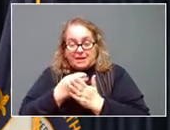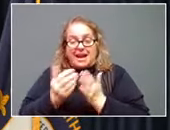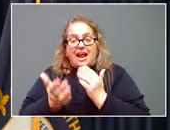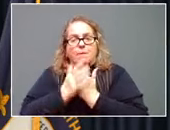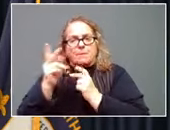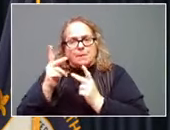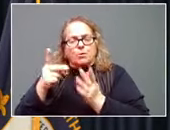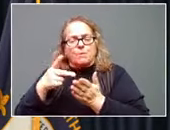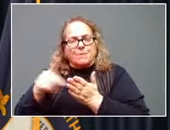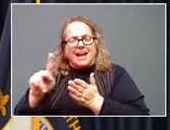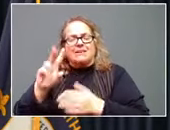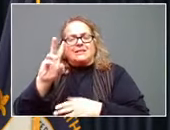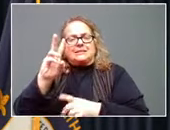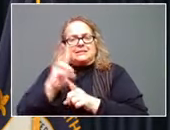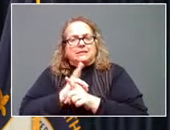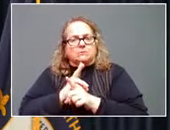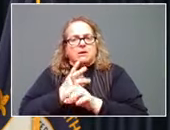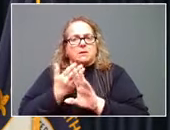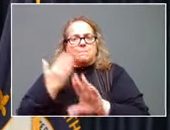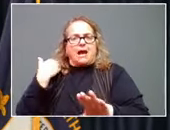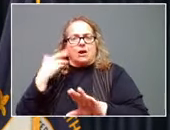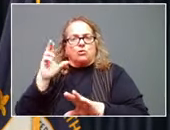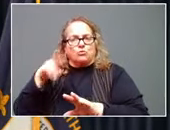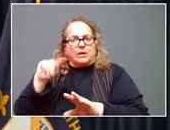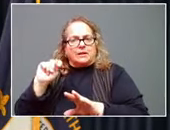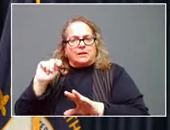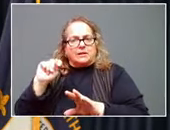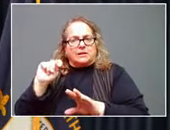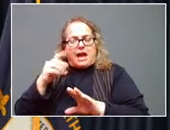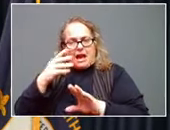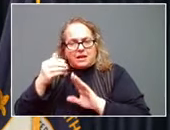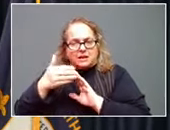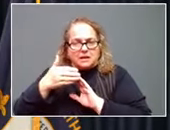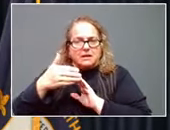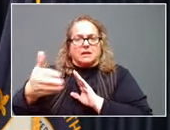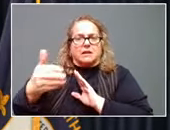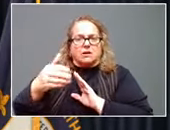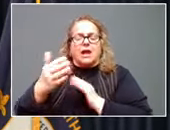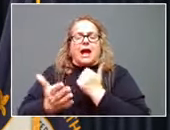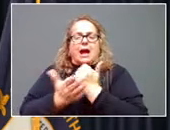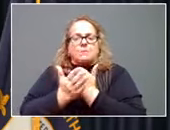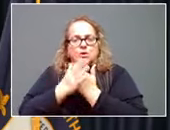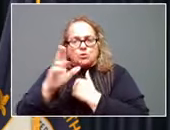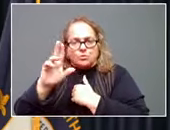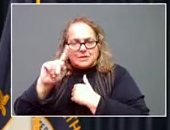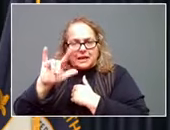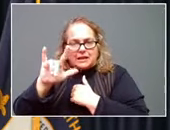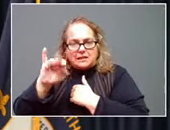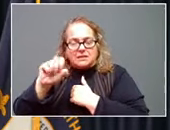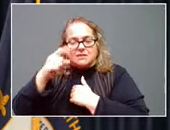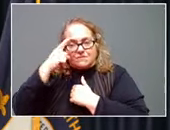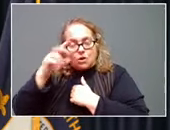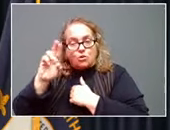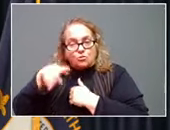of back rent, to pay rent moving forward, and to help on utilities for renters. To